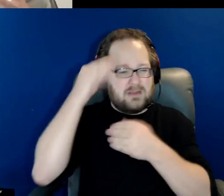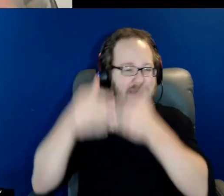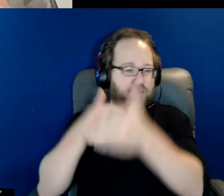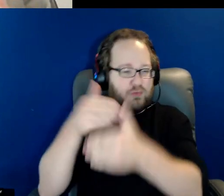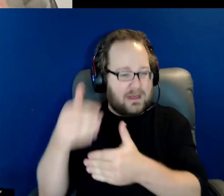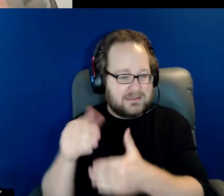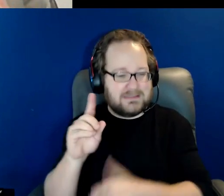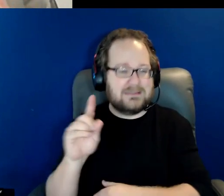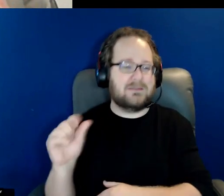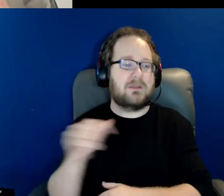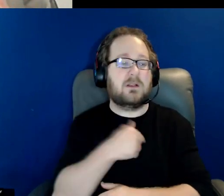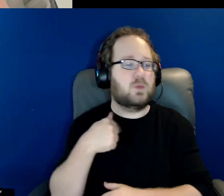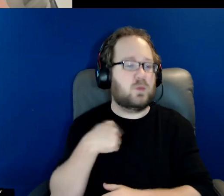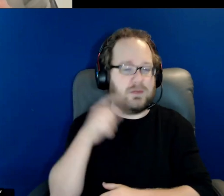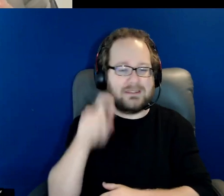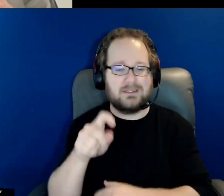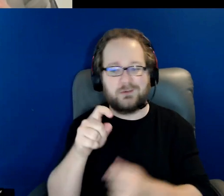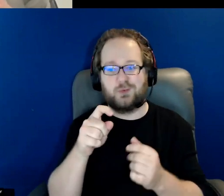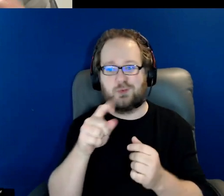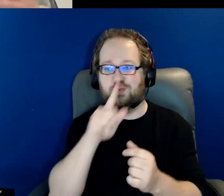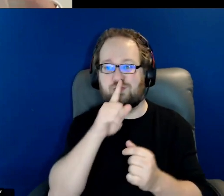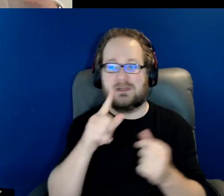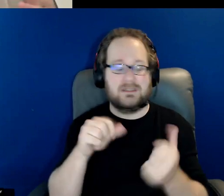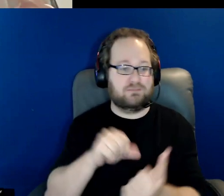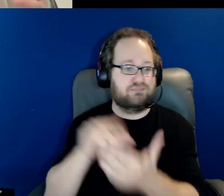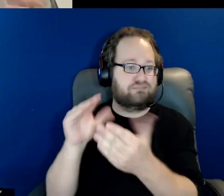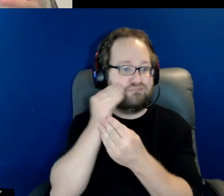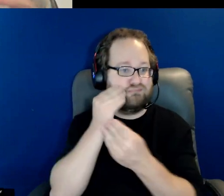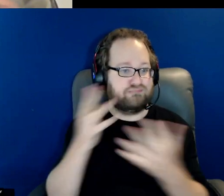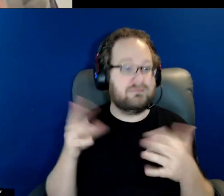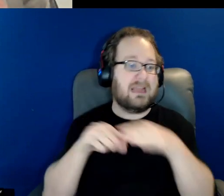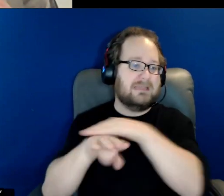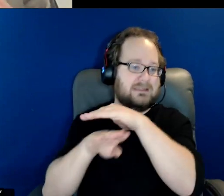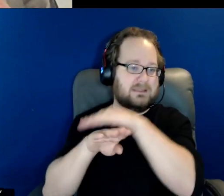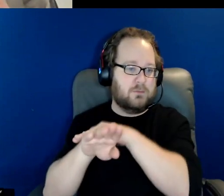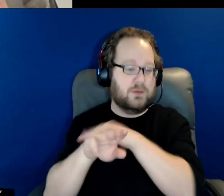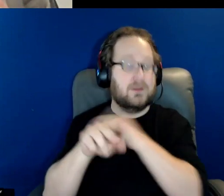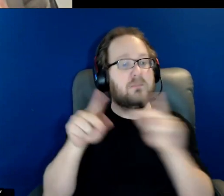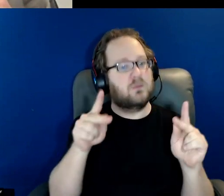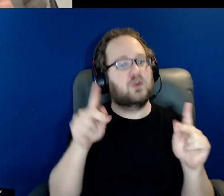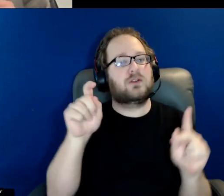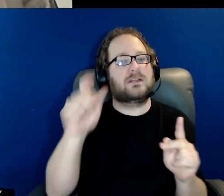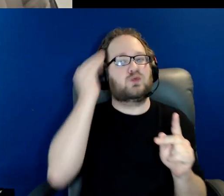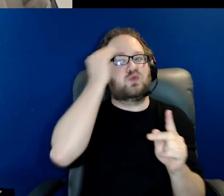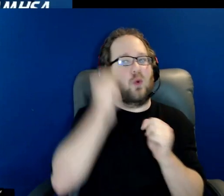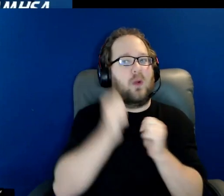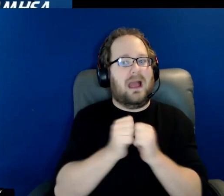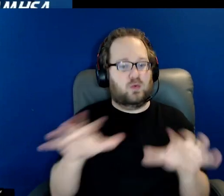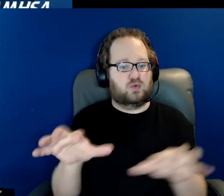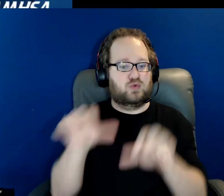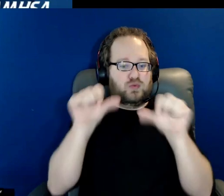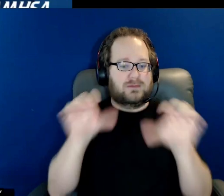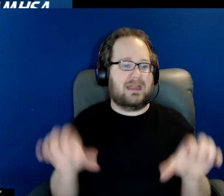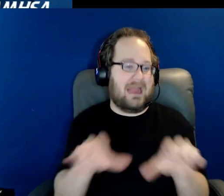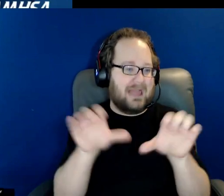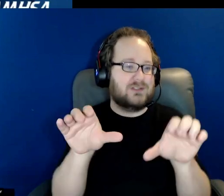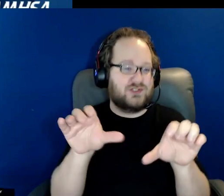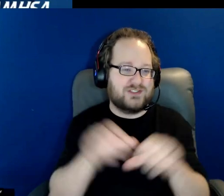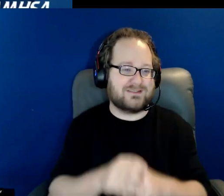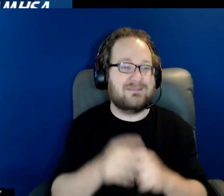can use it. Maggie, you said well earlier, people need to know how to take action. So